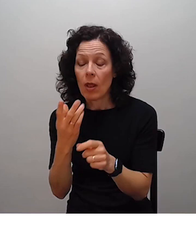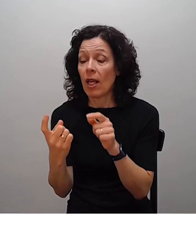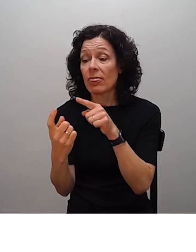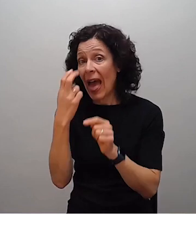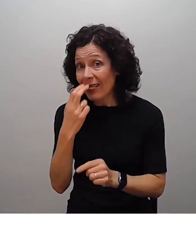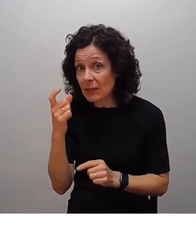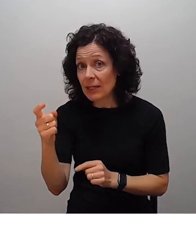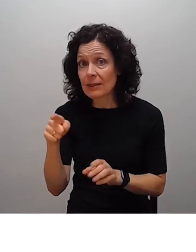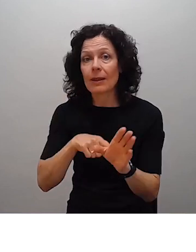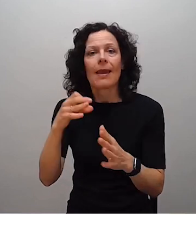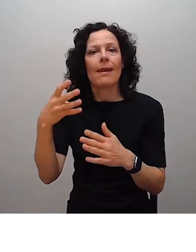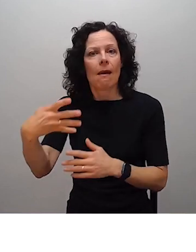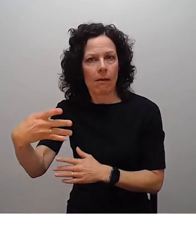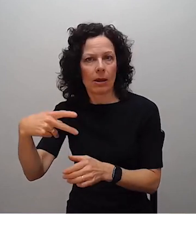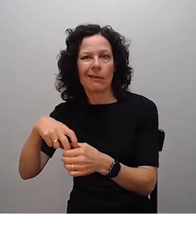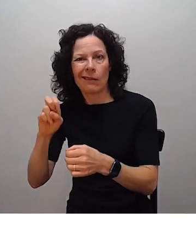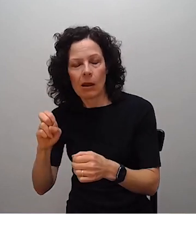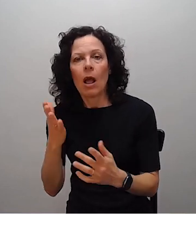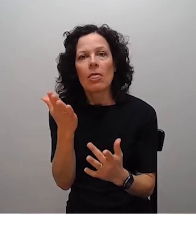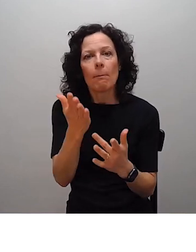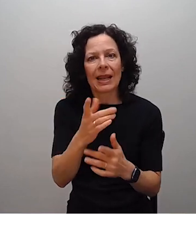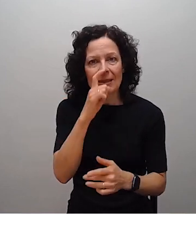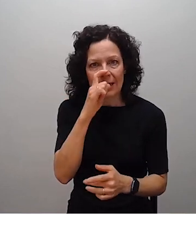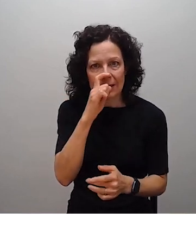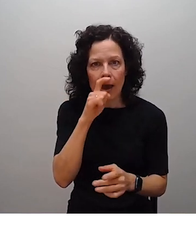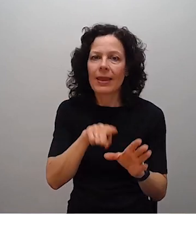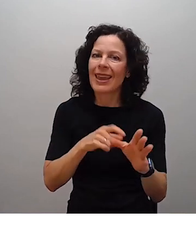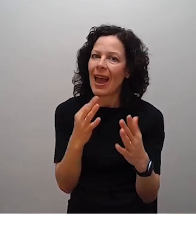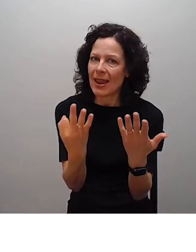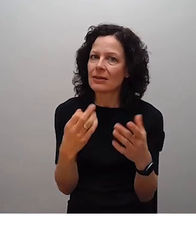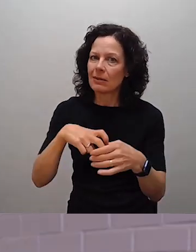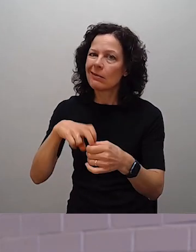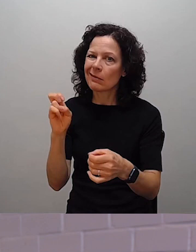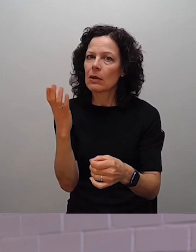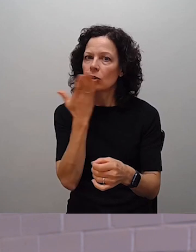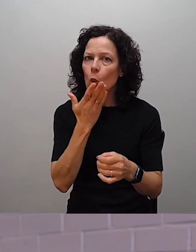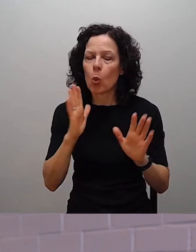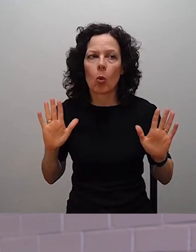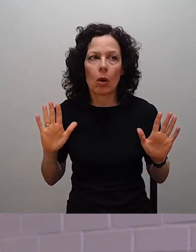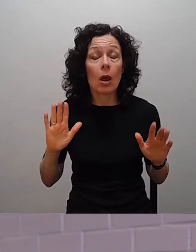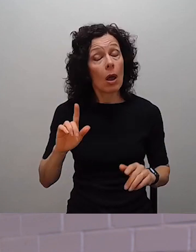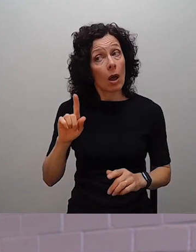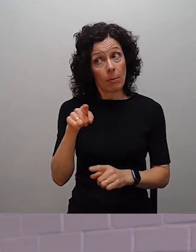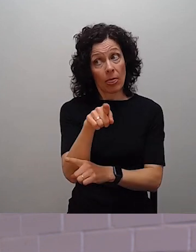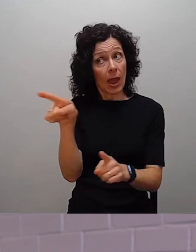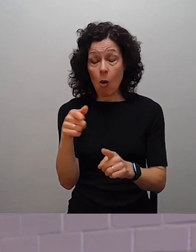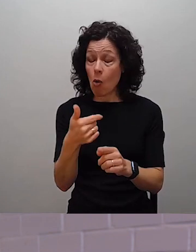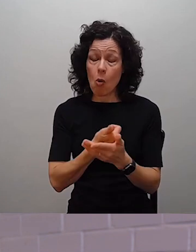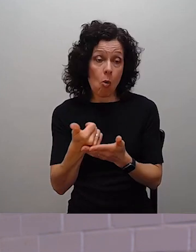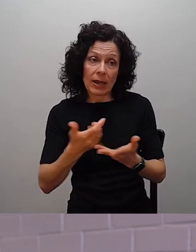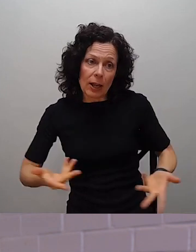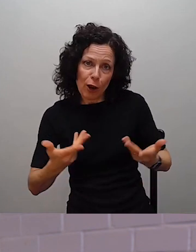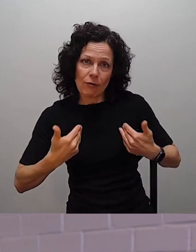in year 9, and my middle sister left school in year 8. So they always encouraged